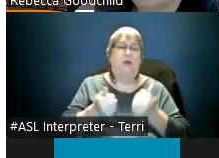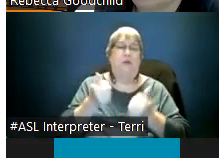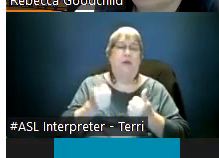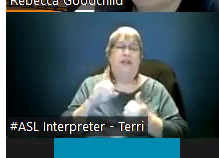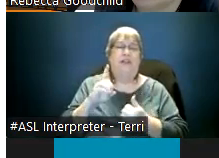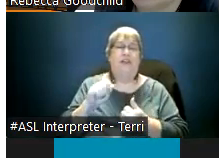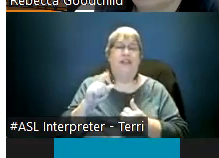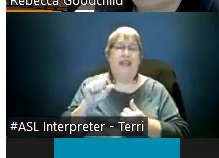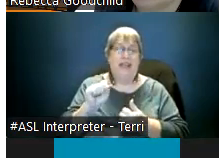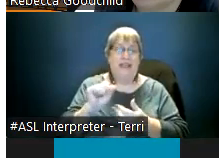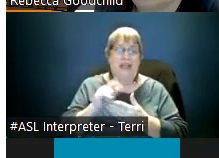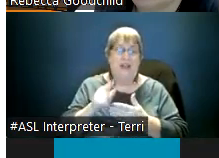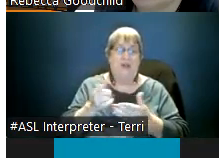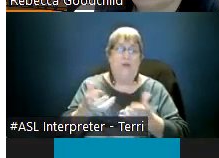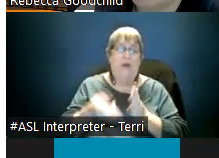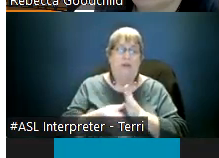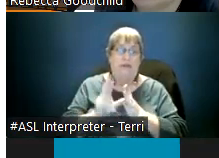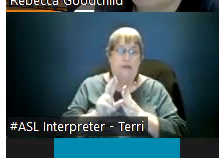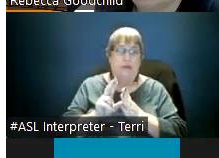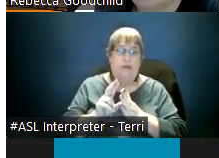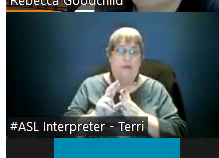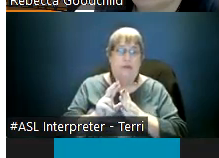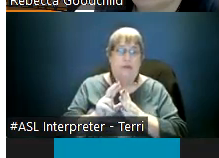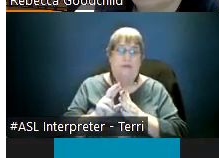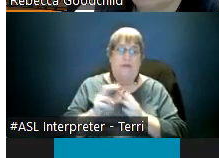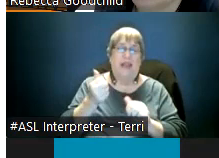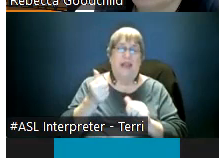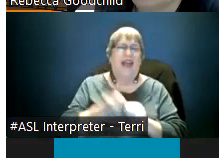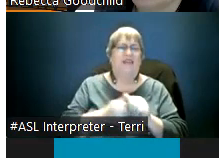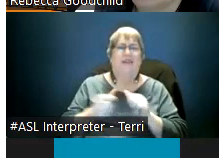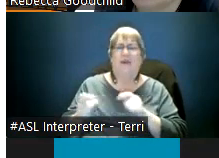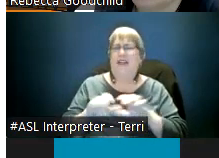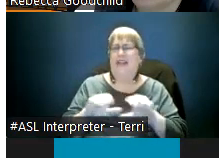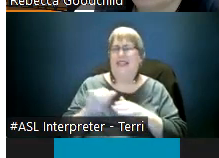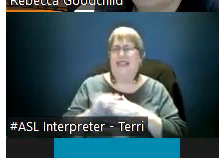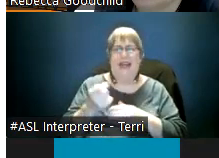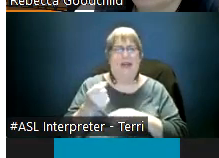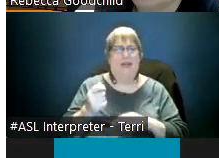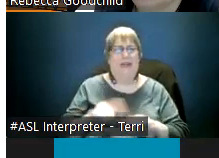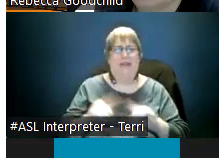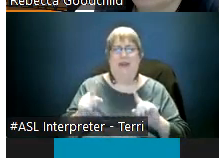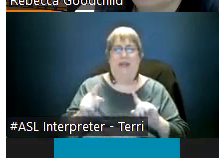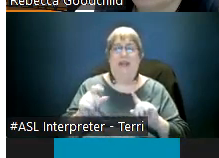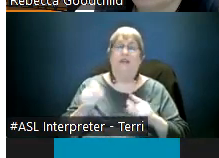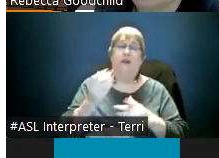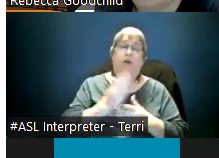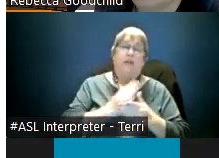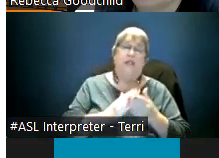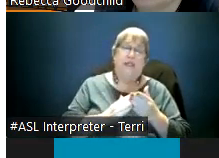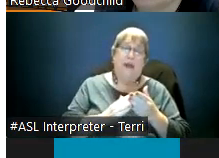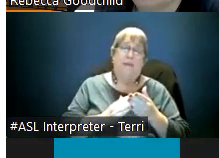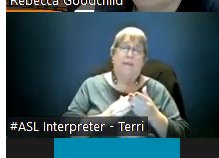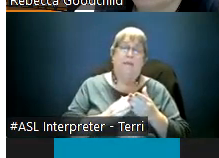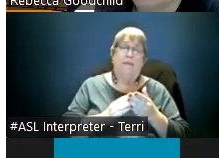to have to be reviewed. Everyone does it slightly differently. So I just want to note that. So some deans will